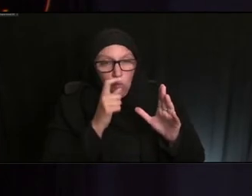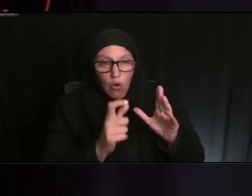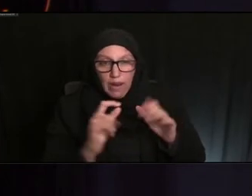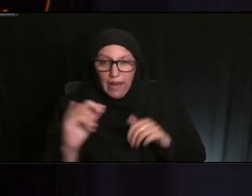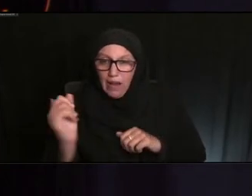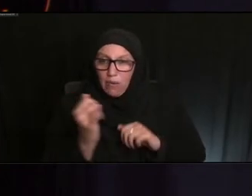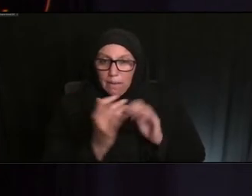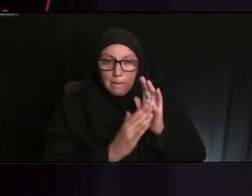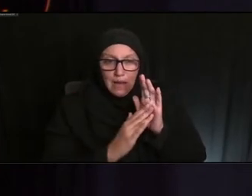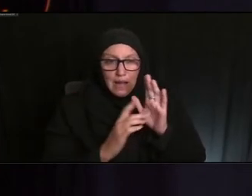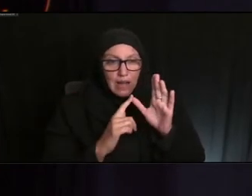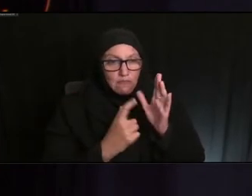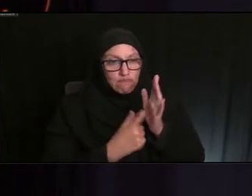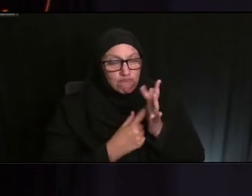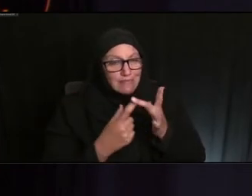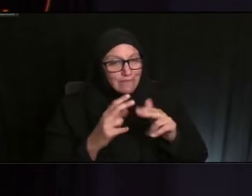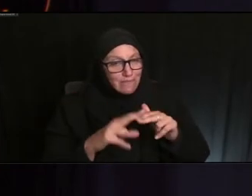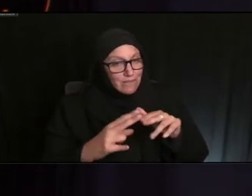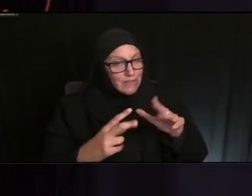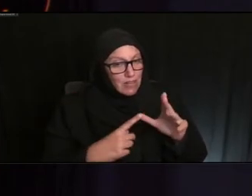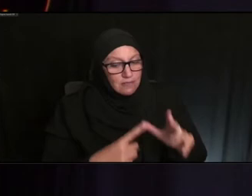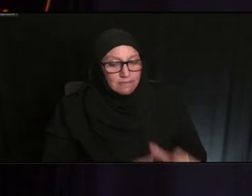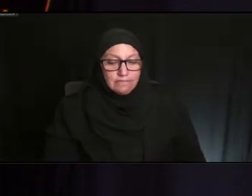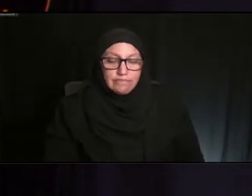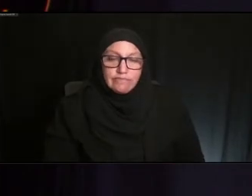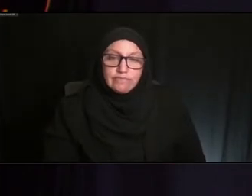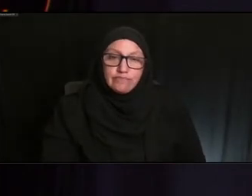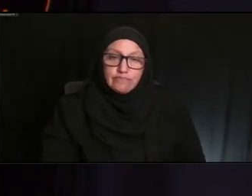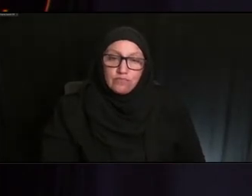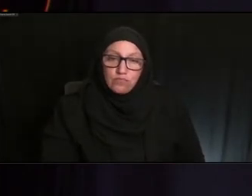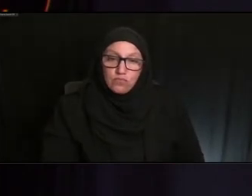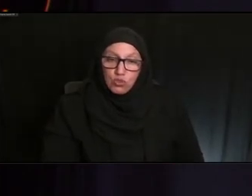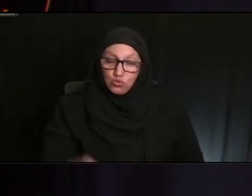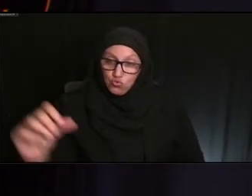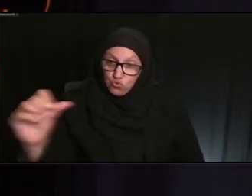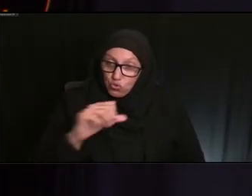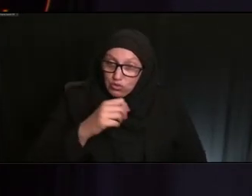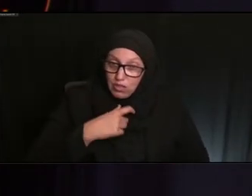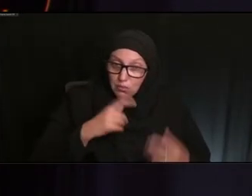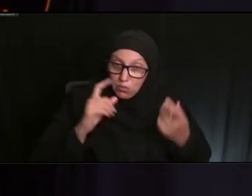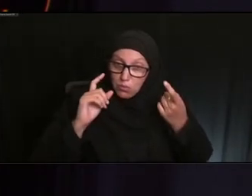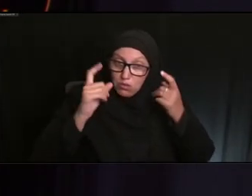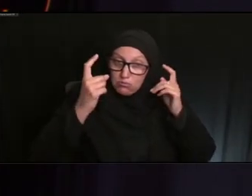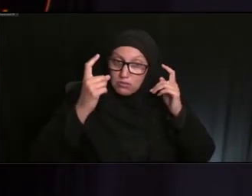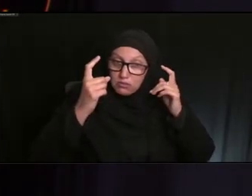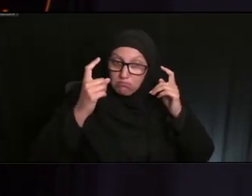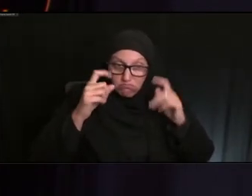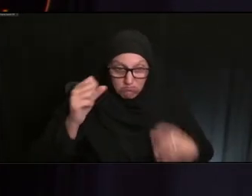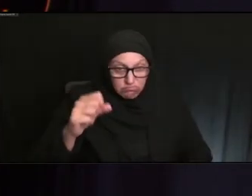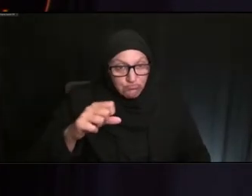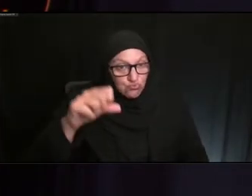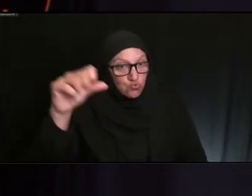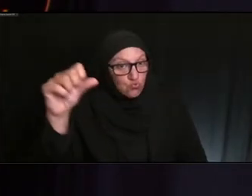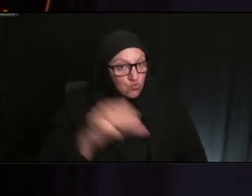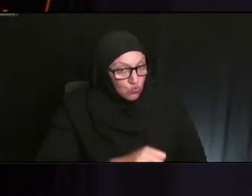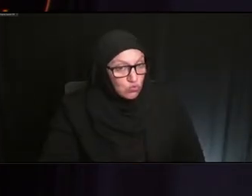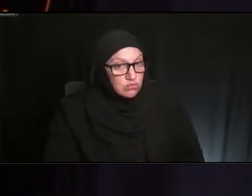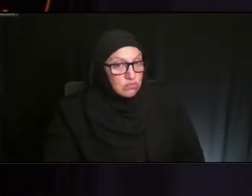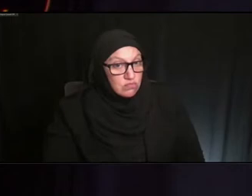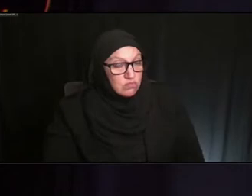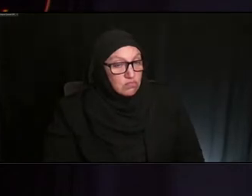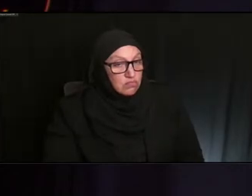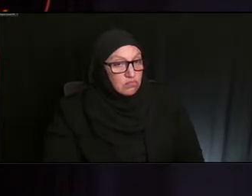Is the second question. Should I be worried? Yes, I should. Why should I be